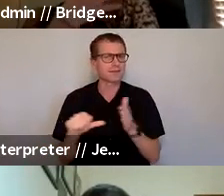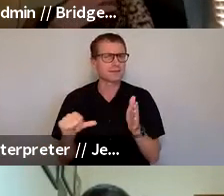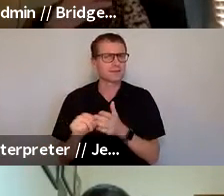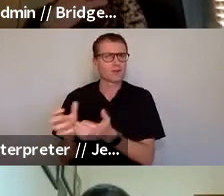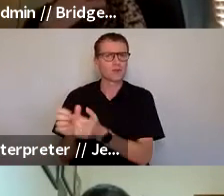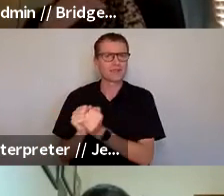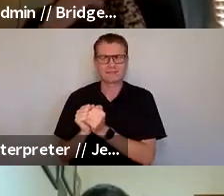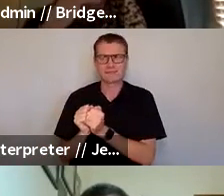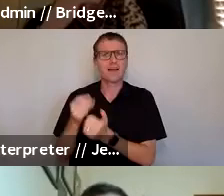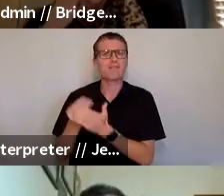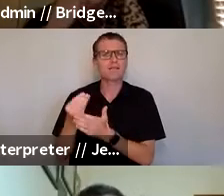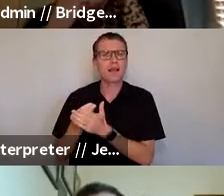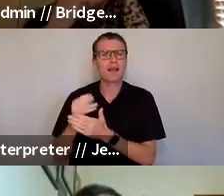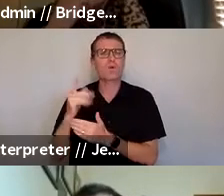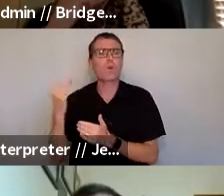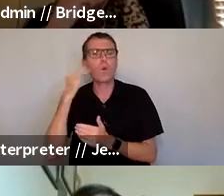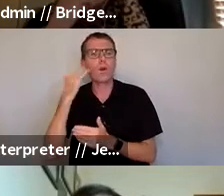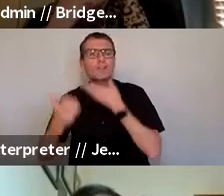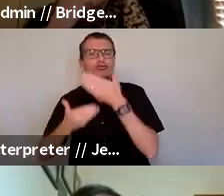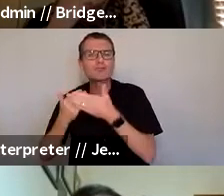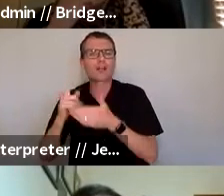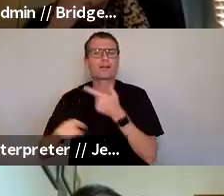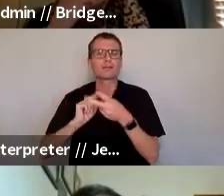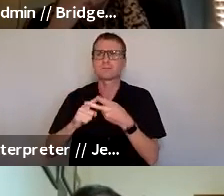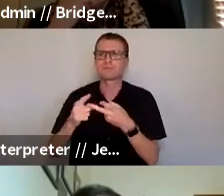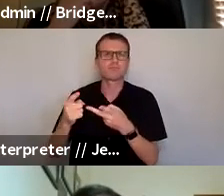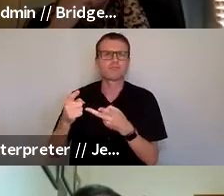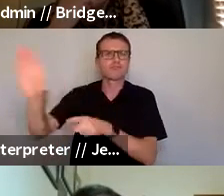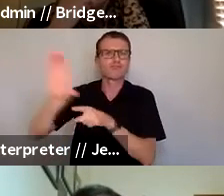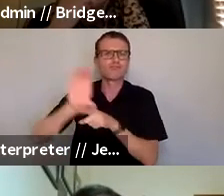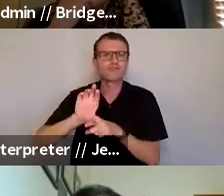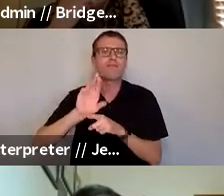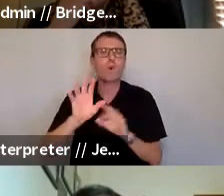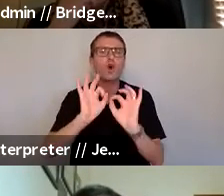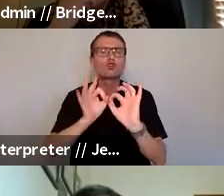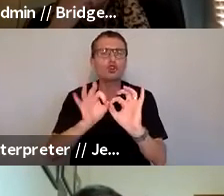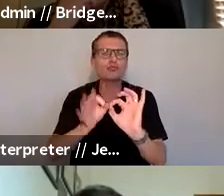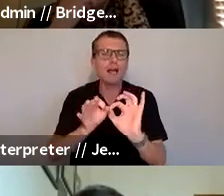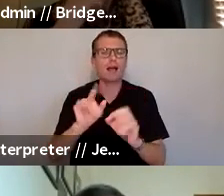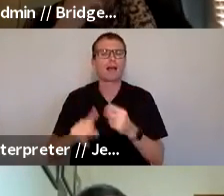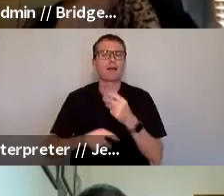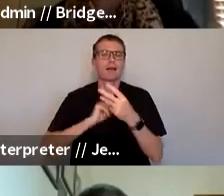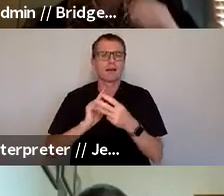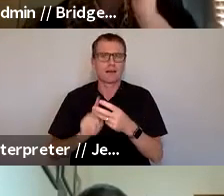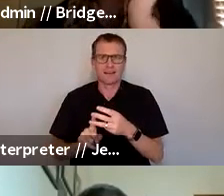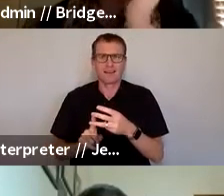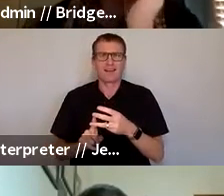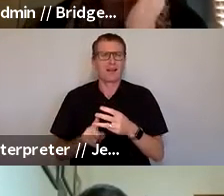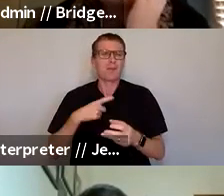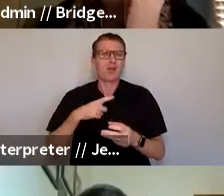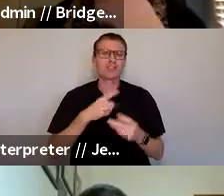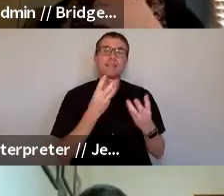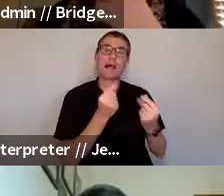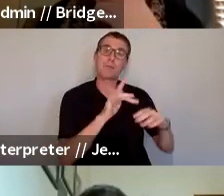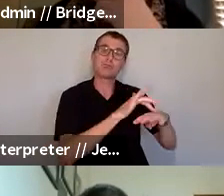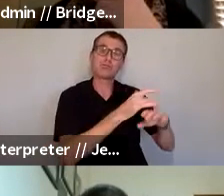language interpreter, where Arts Access has always been kind of seen as an add-on and the thing that comes from the charity dollar. And I guess